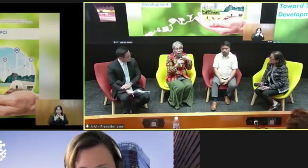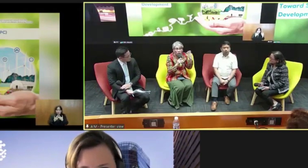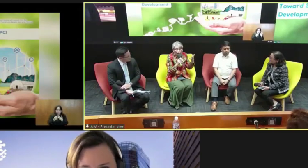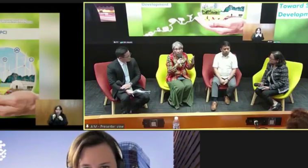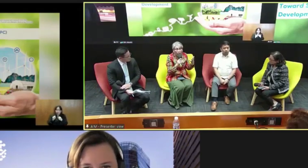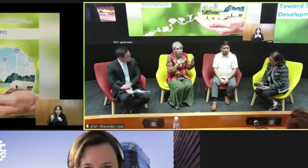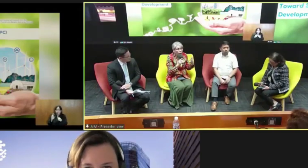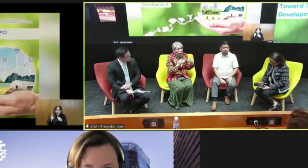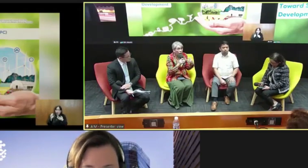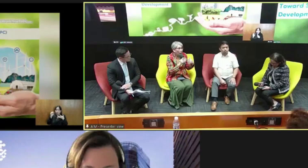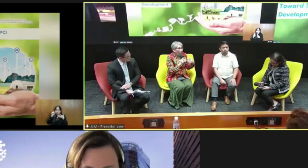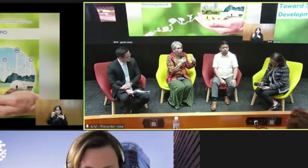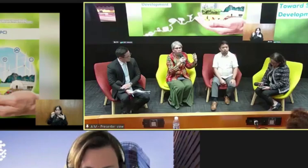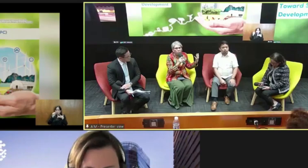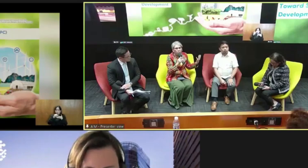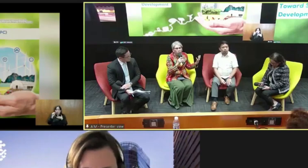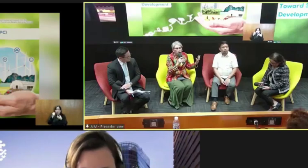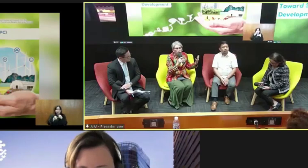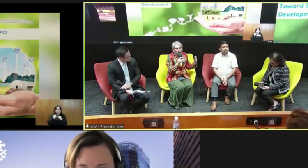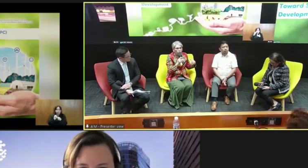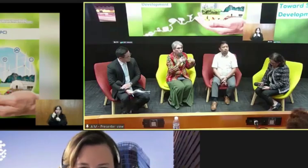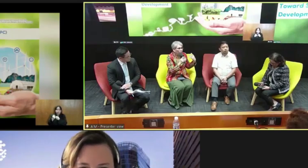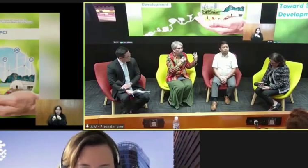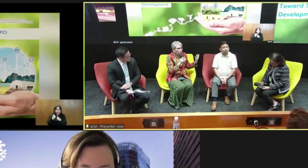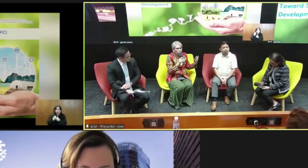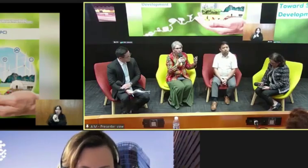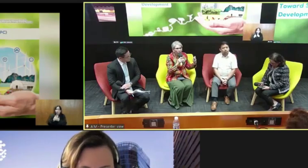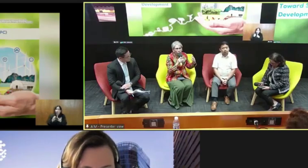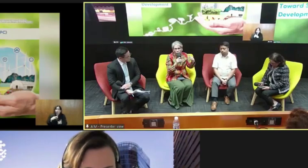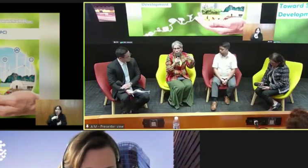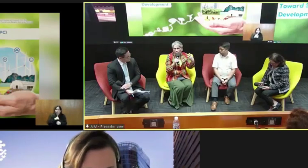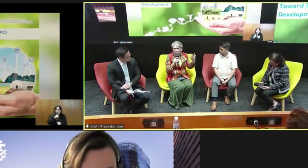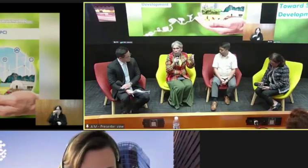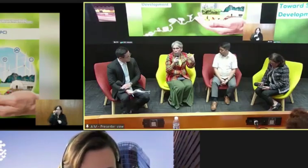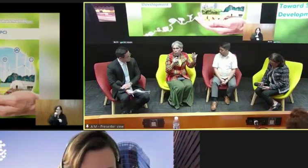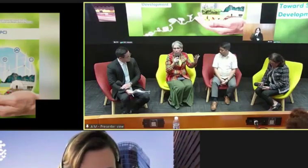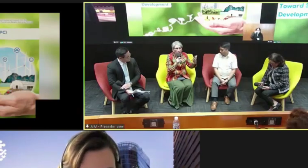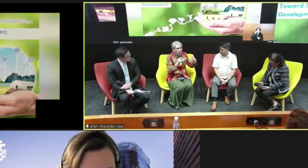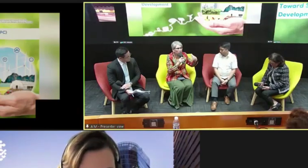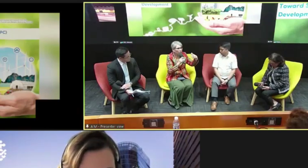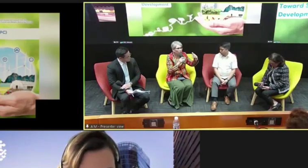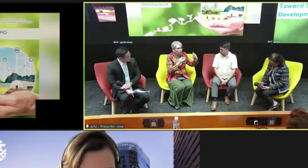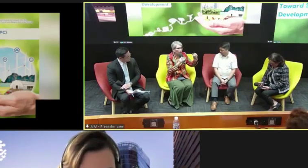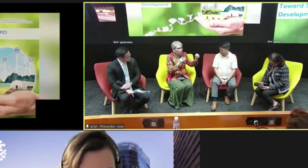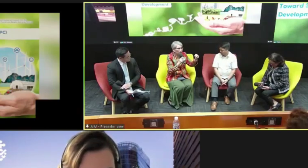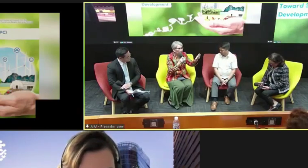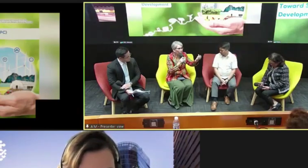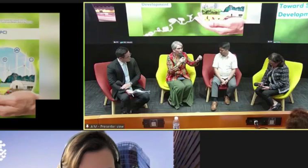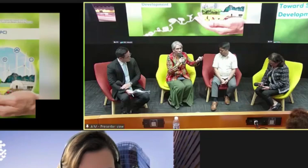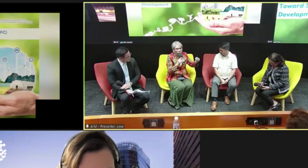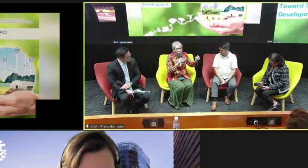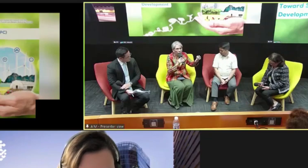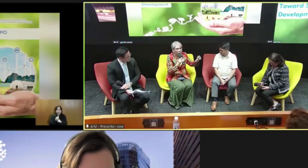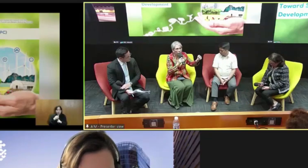can be checked every year. I remember some faculty members who would have their materials